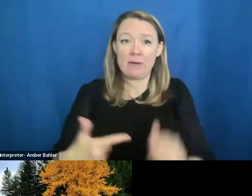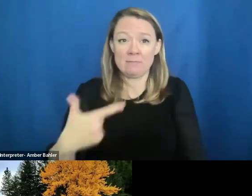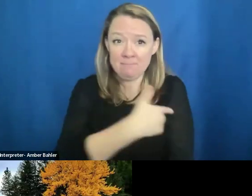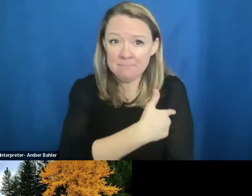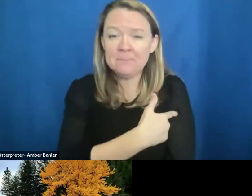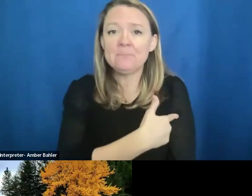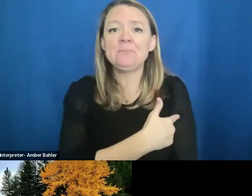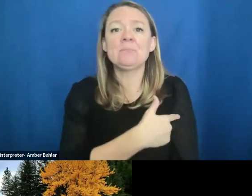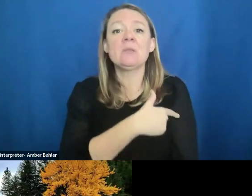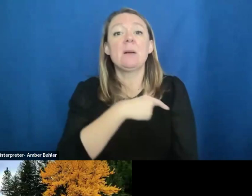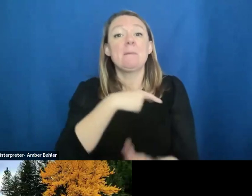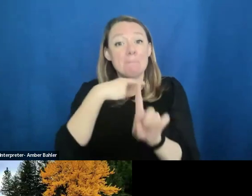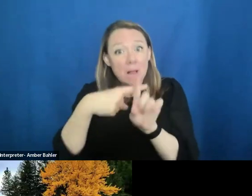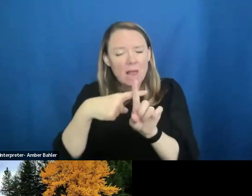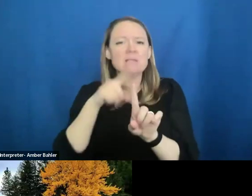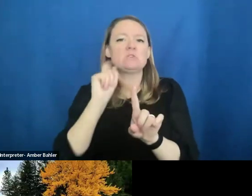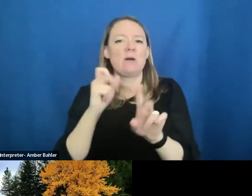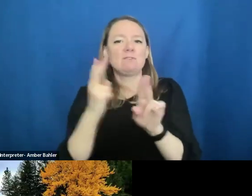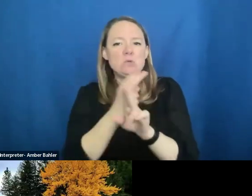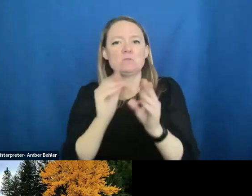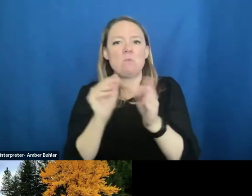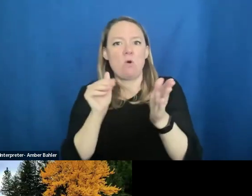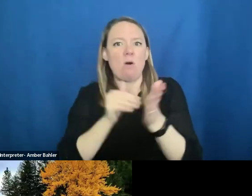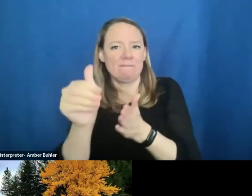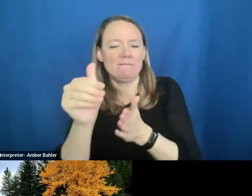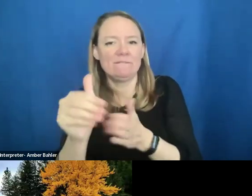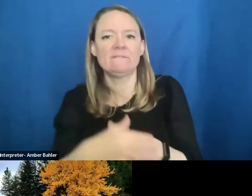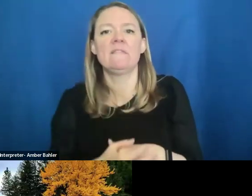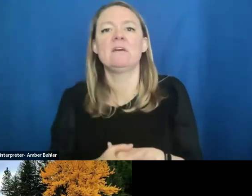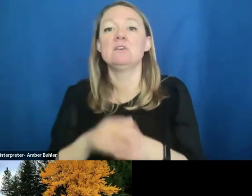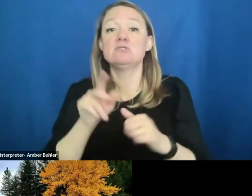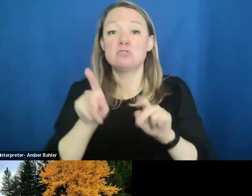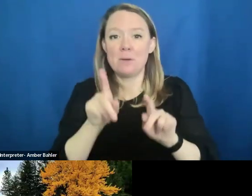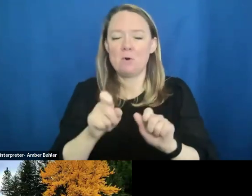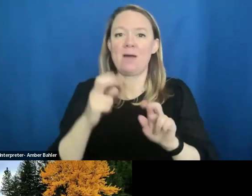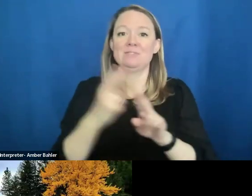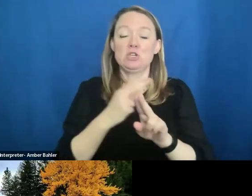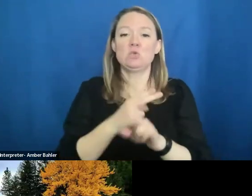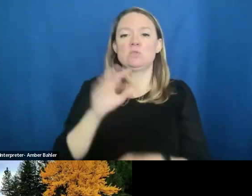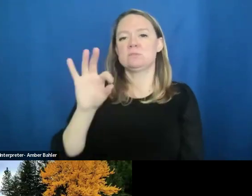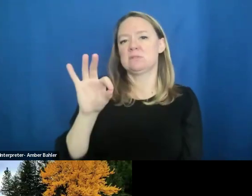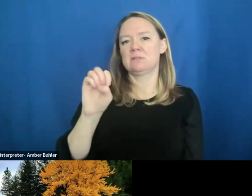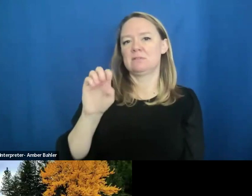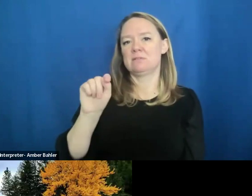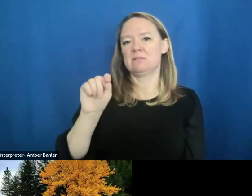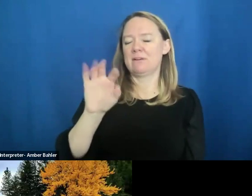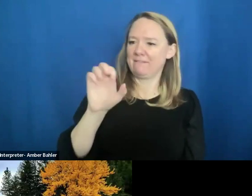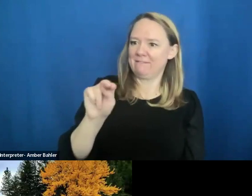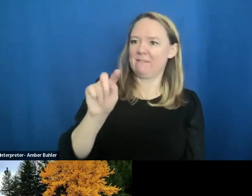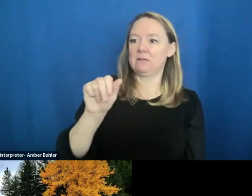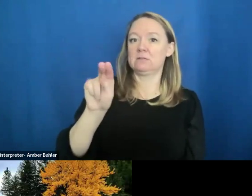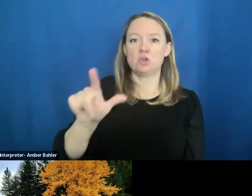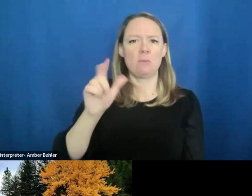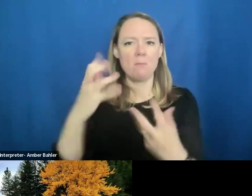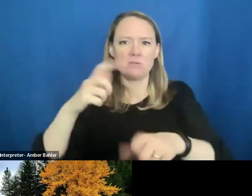also has to be used more frequently. So people have to use fentanyl multiple times a day. They are very sick